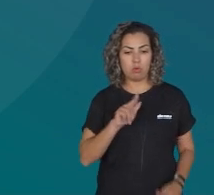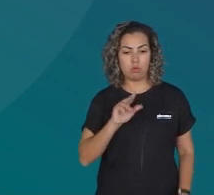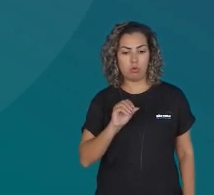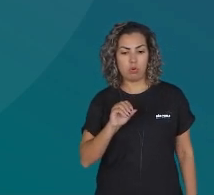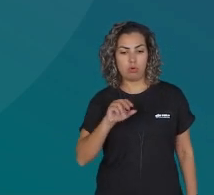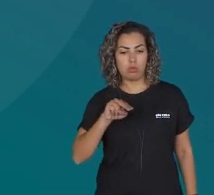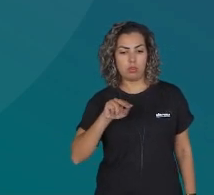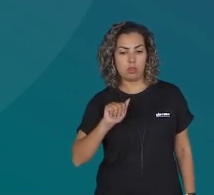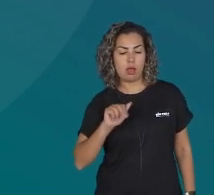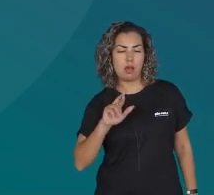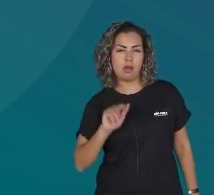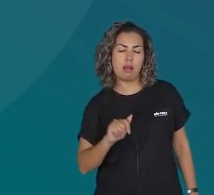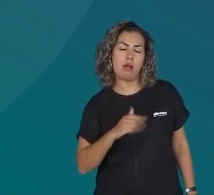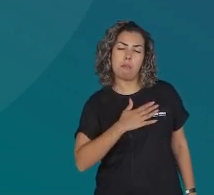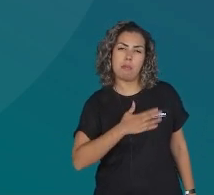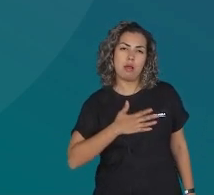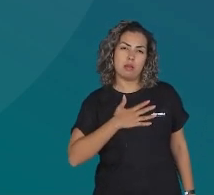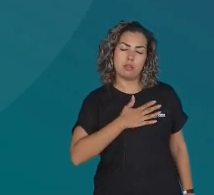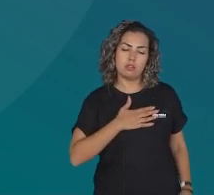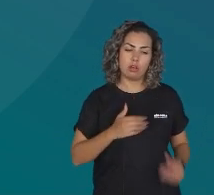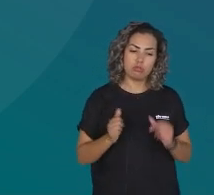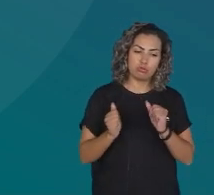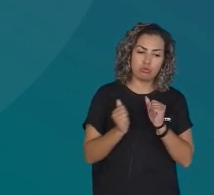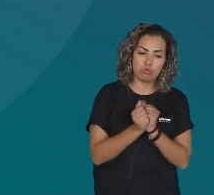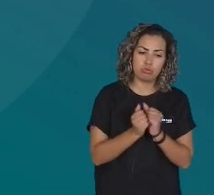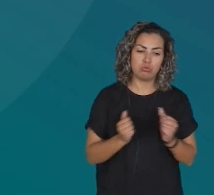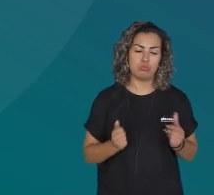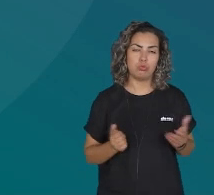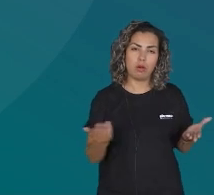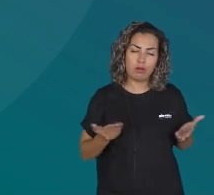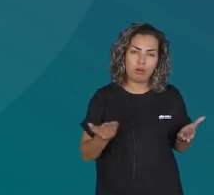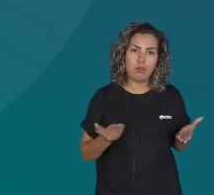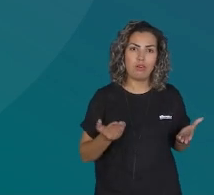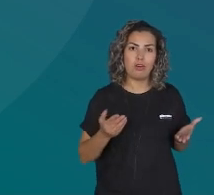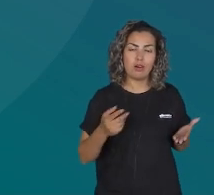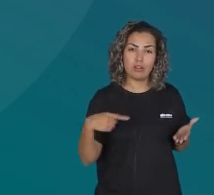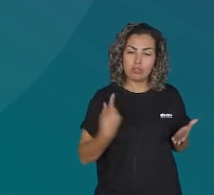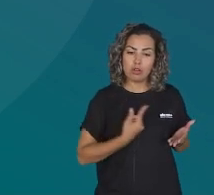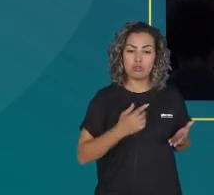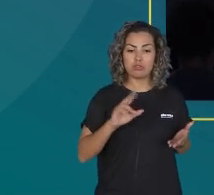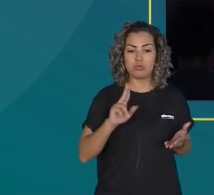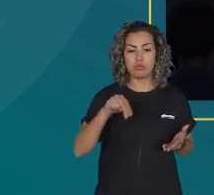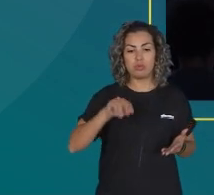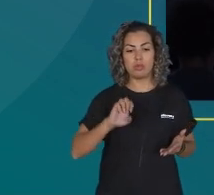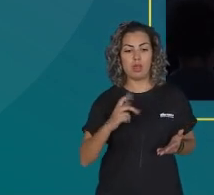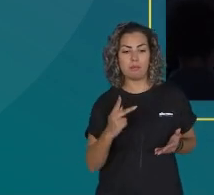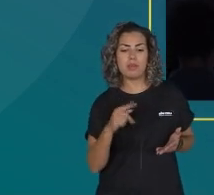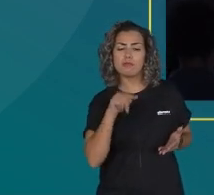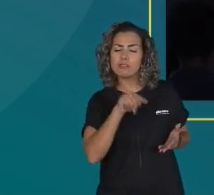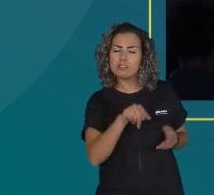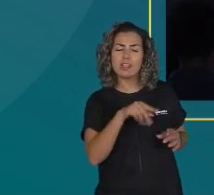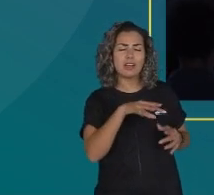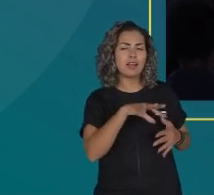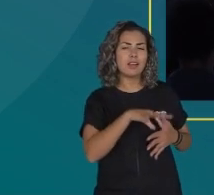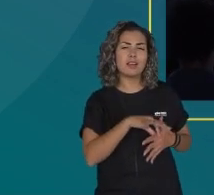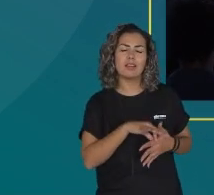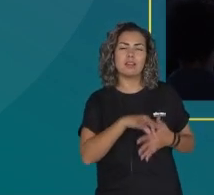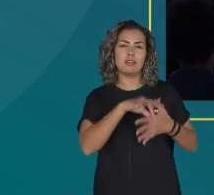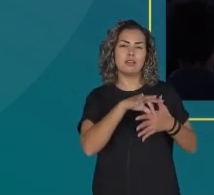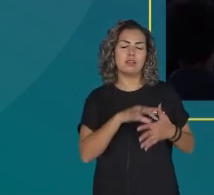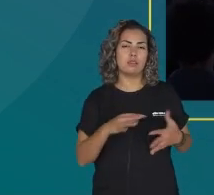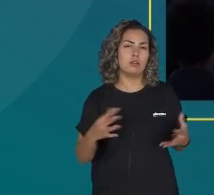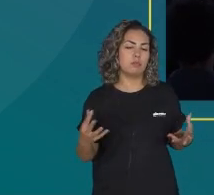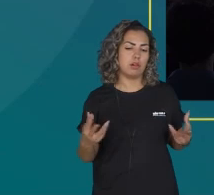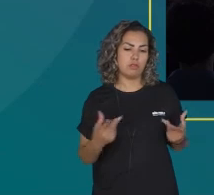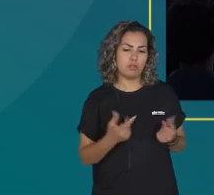your Cities Unit in UNEP and with you in particular. What a leader you are of that unit. Please, Gulnara, the